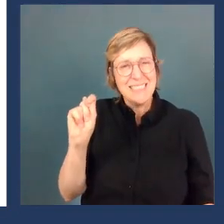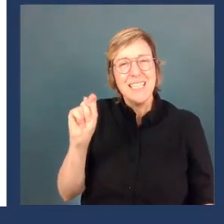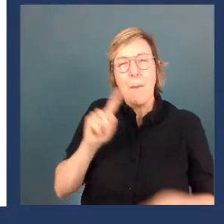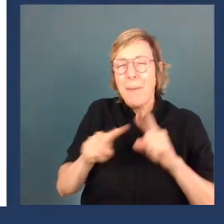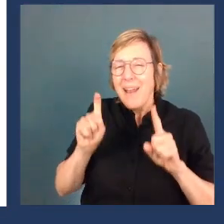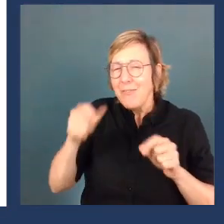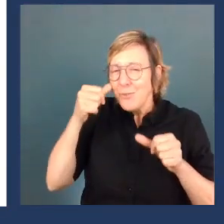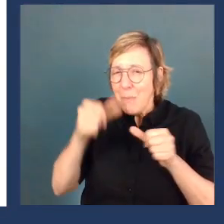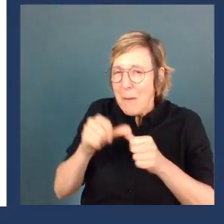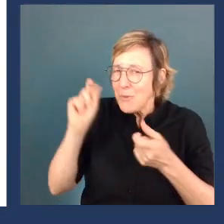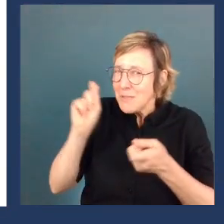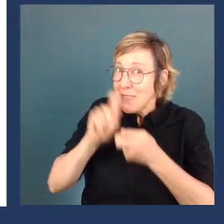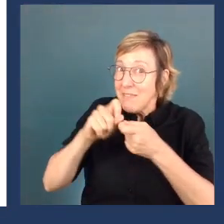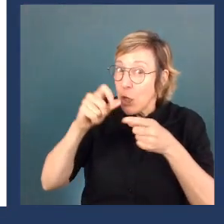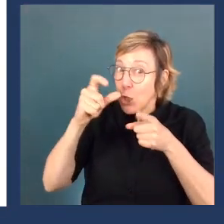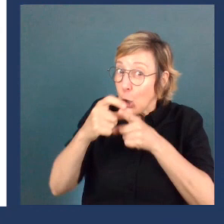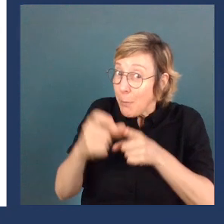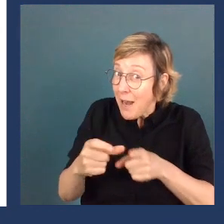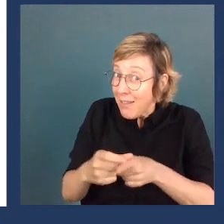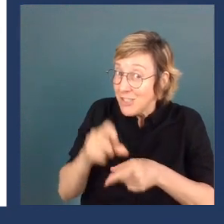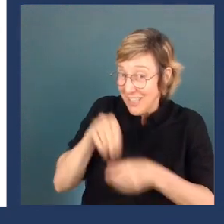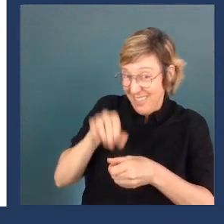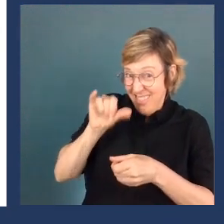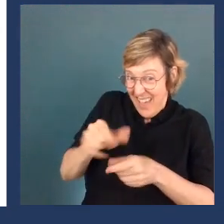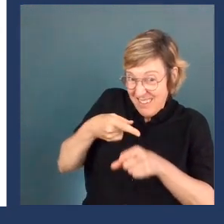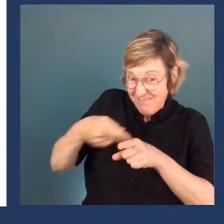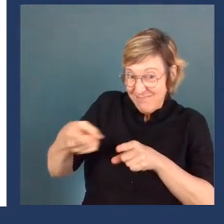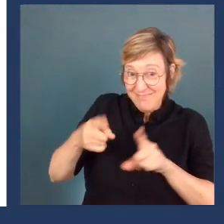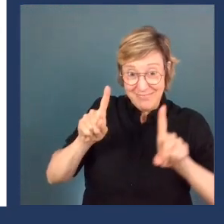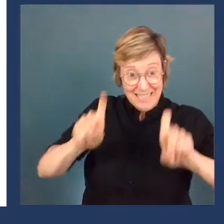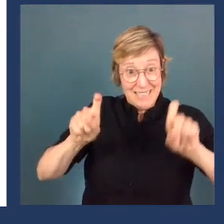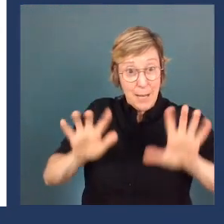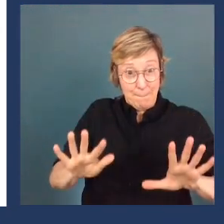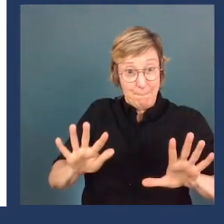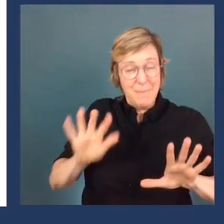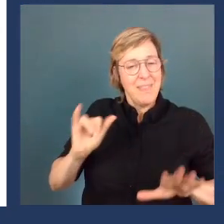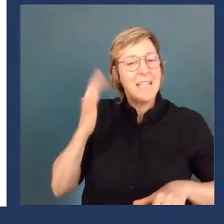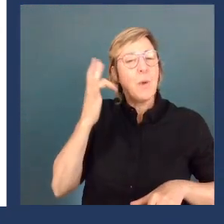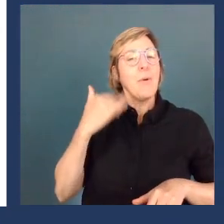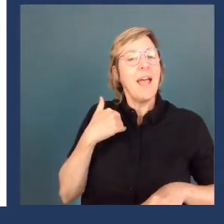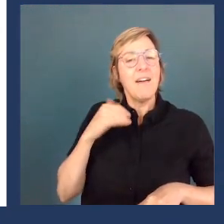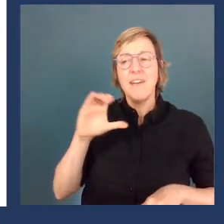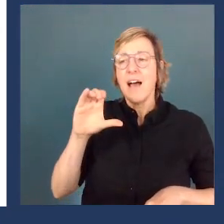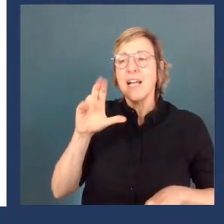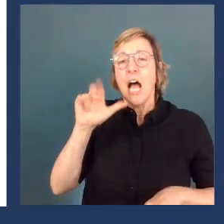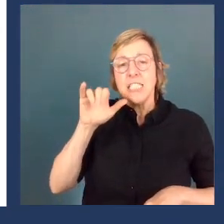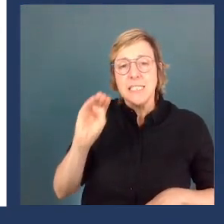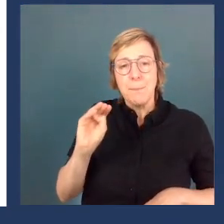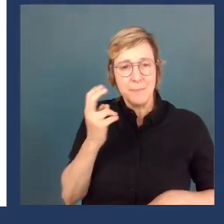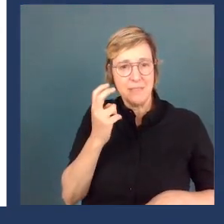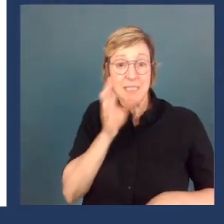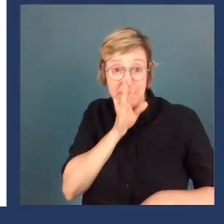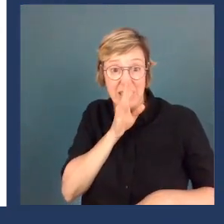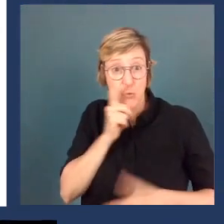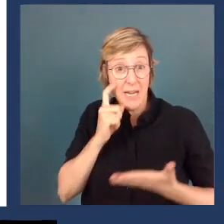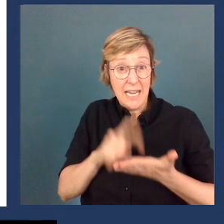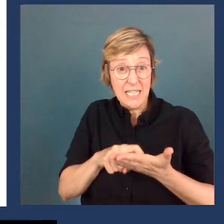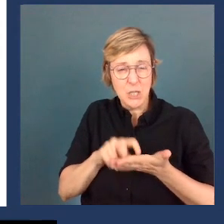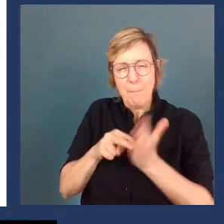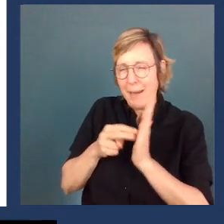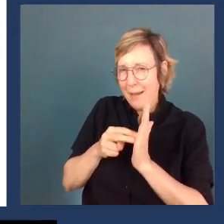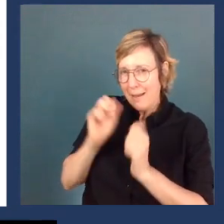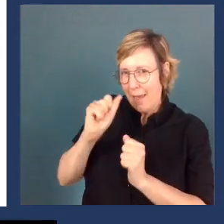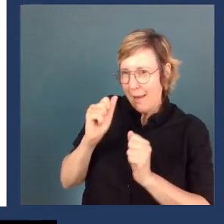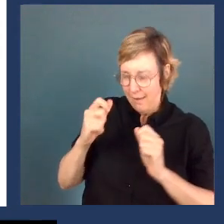specific terminology corresponding to that exam, which is why we use custom speech recognition to train our models